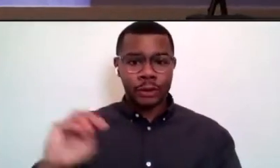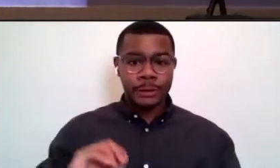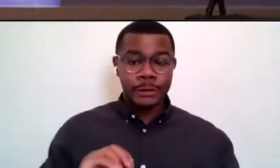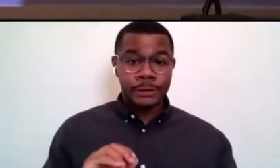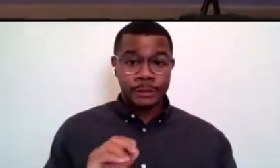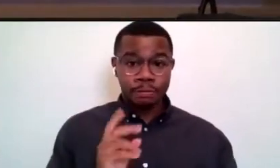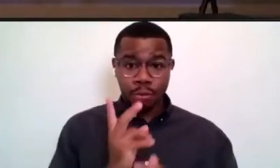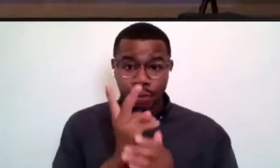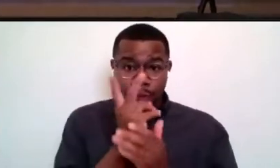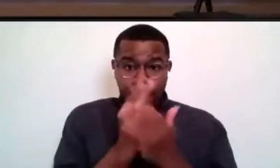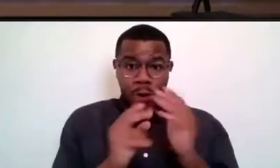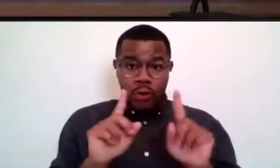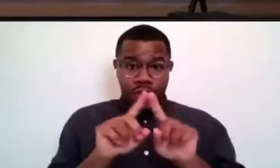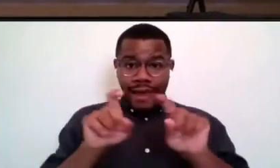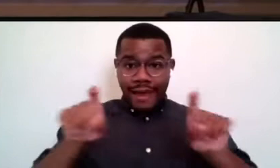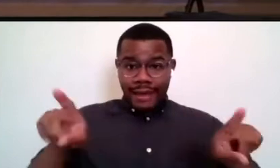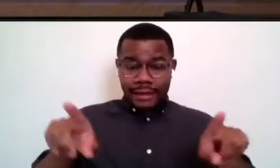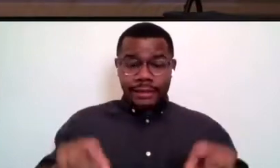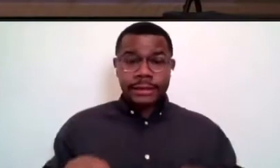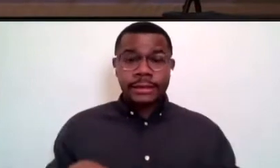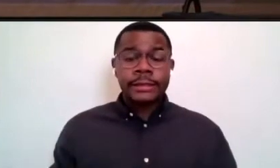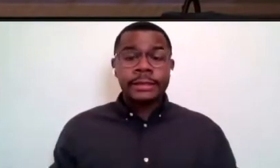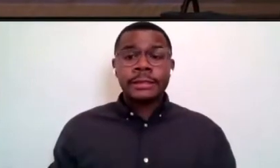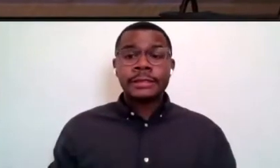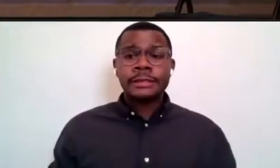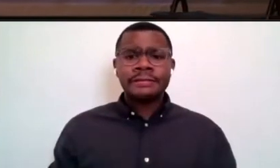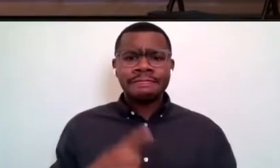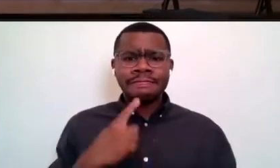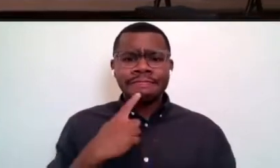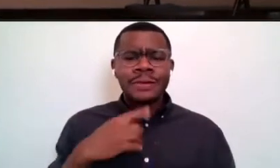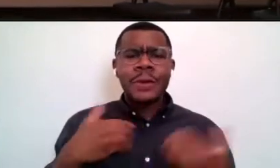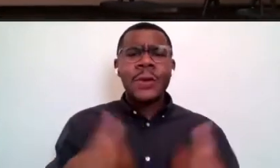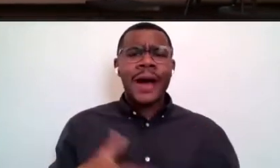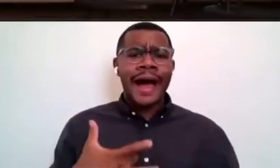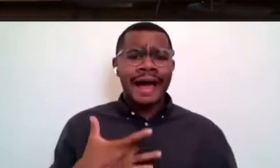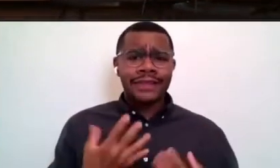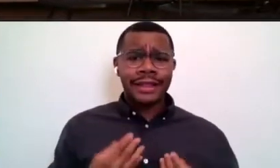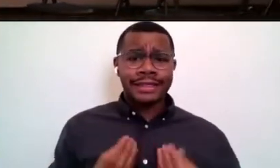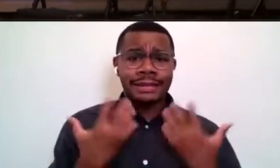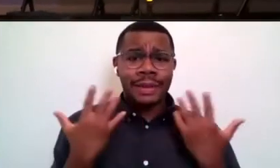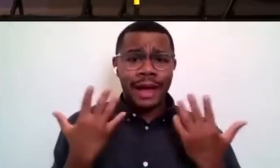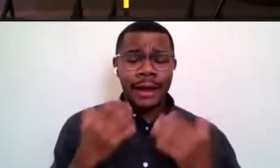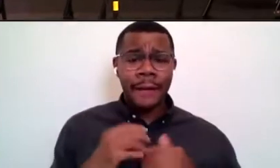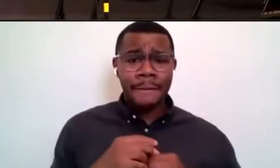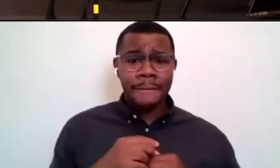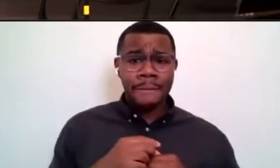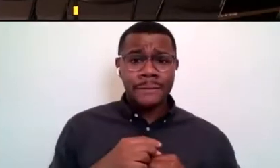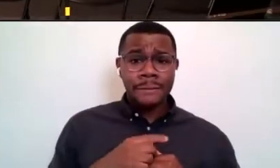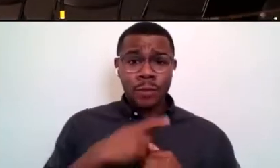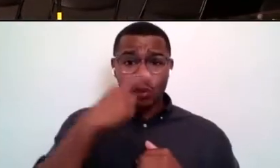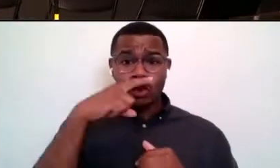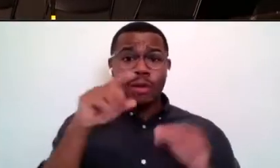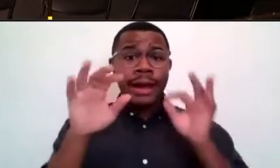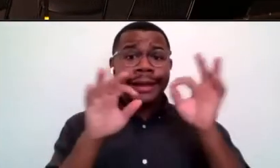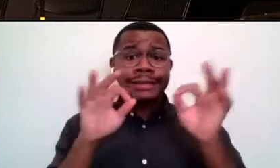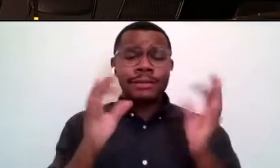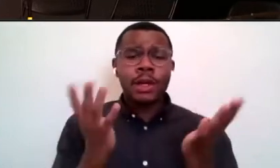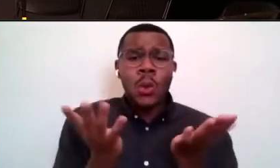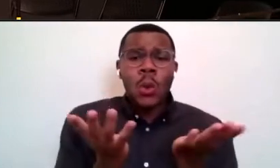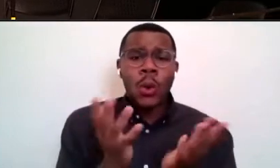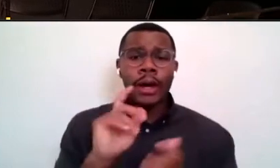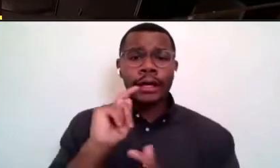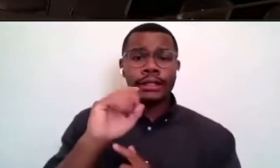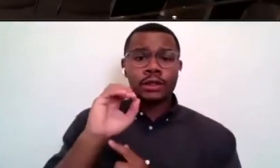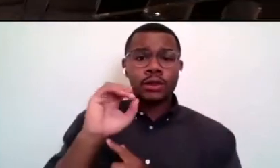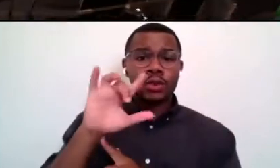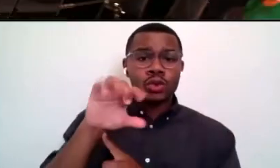Shaya Mala says, this is also inspiring. I would love to hear any particular tools or exercises that you like to do with